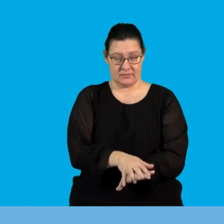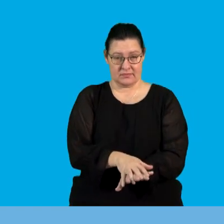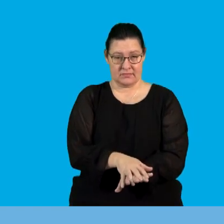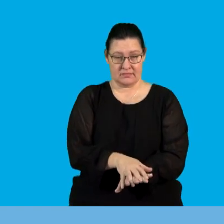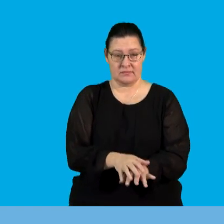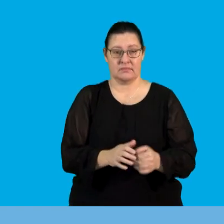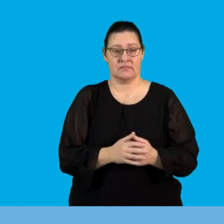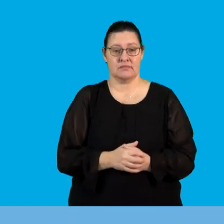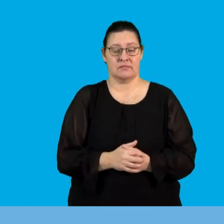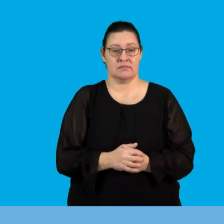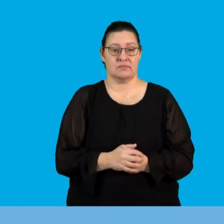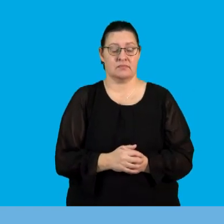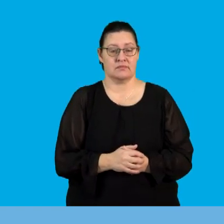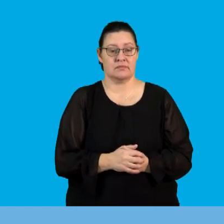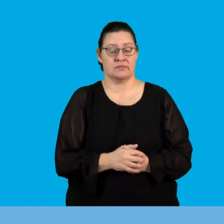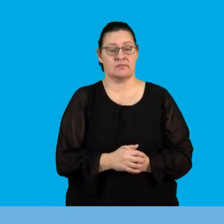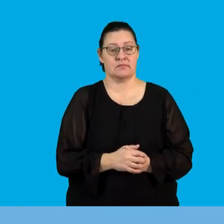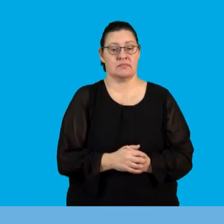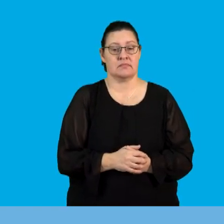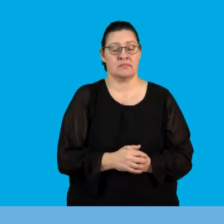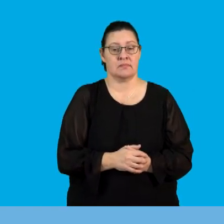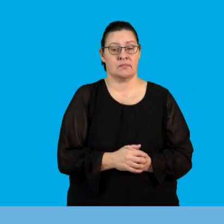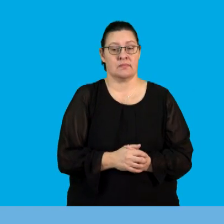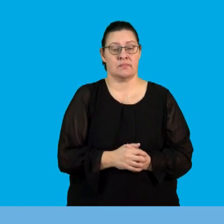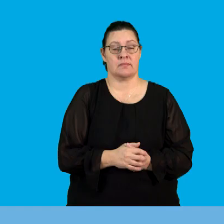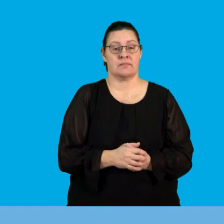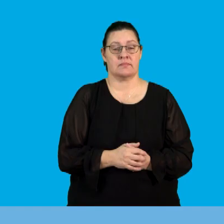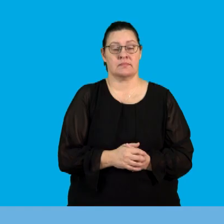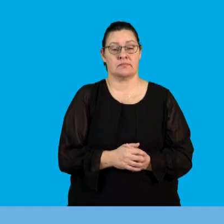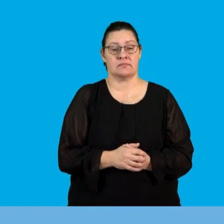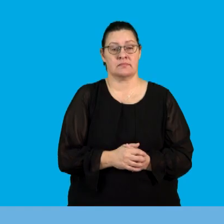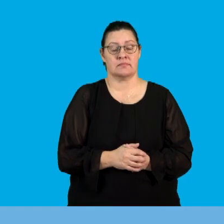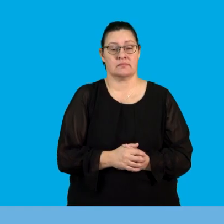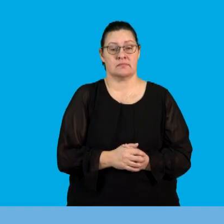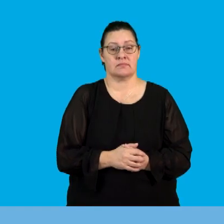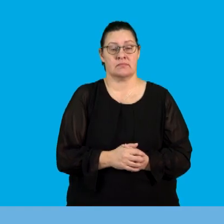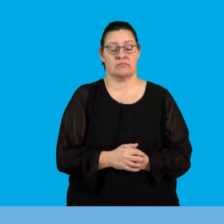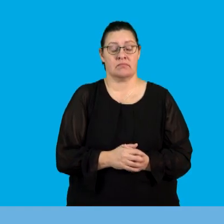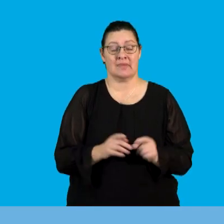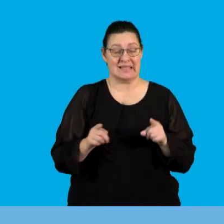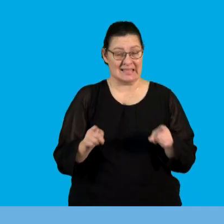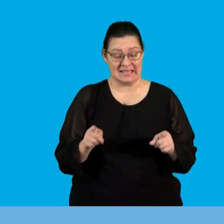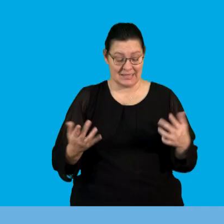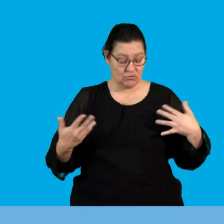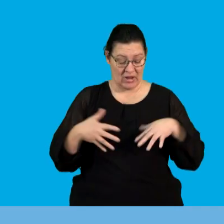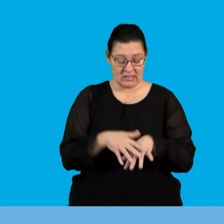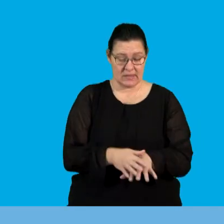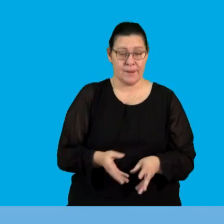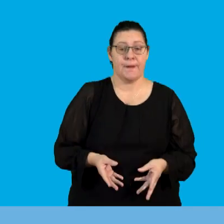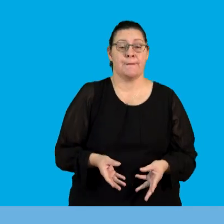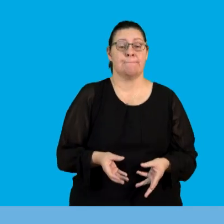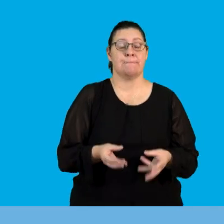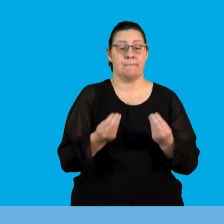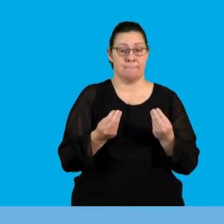Now again, I'm going to write the products here at the bottom. So plus sodium hydroxide. So when these two things react